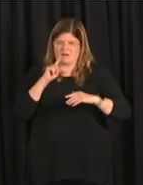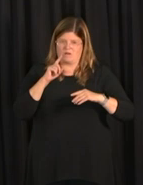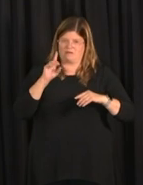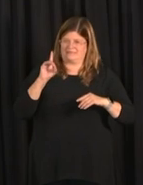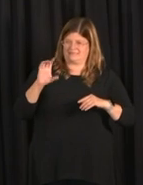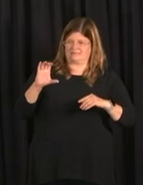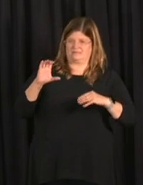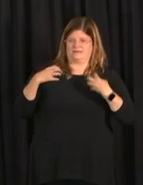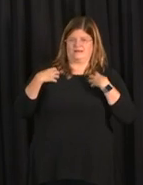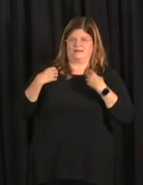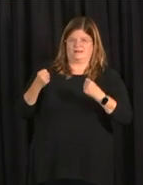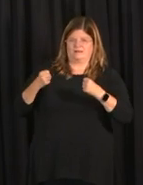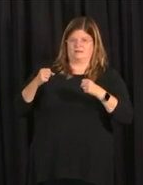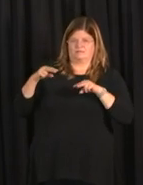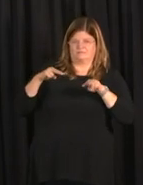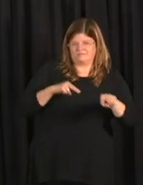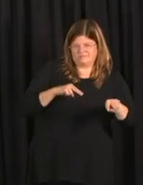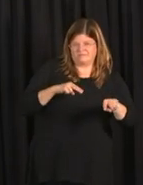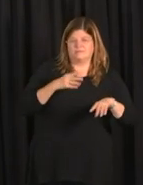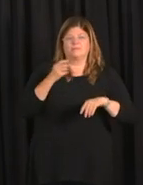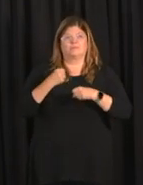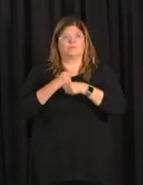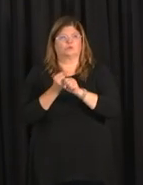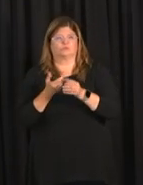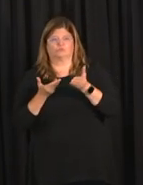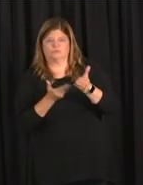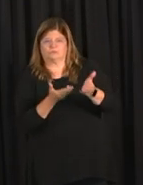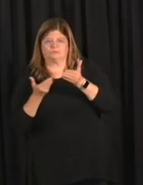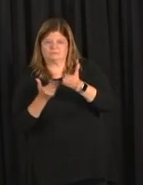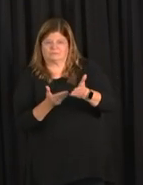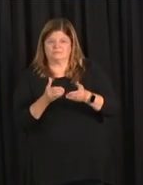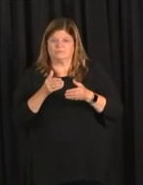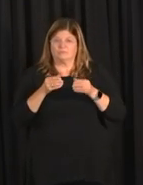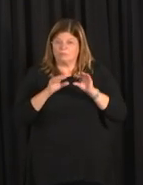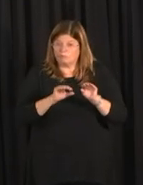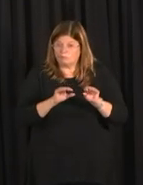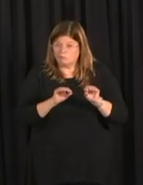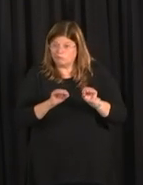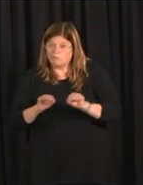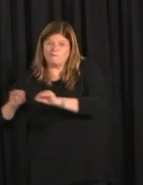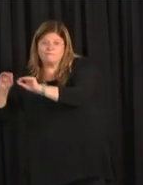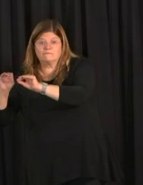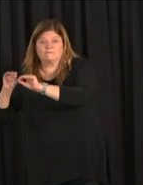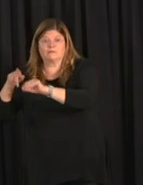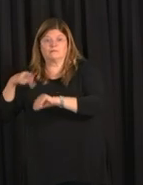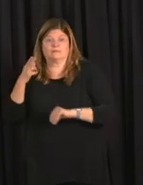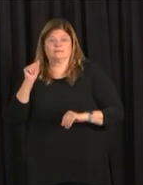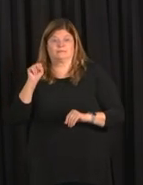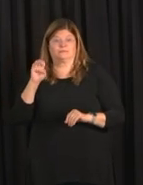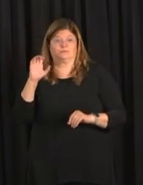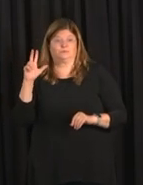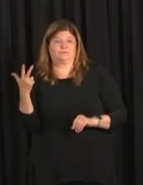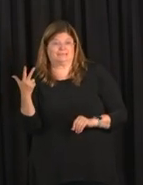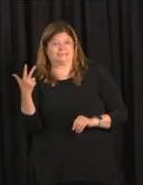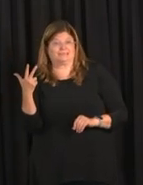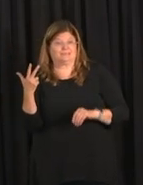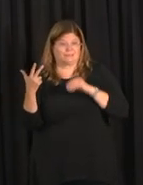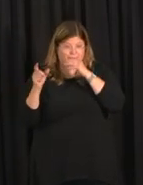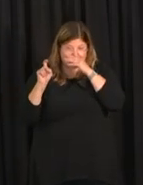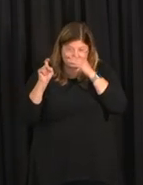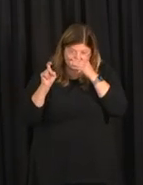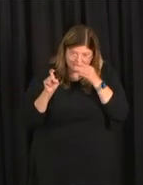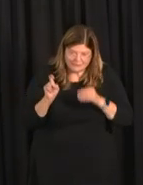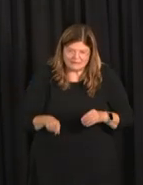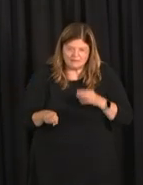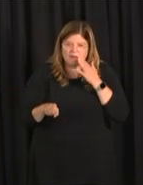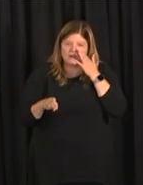at for making recommendations for moving and transitioning between phases. It must